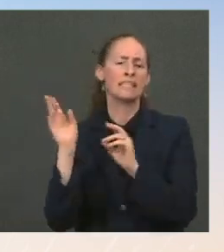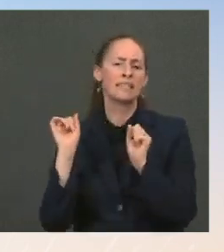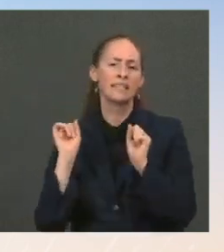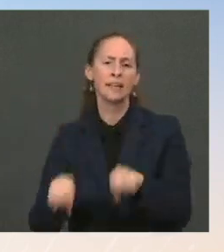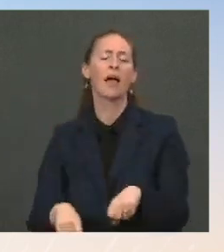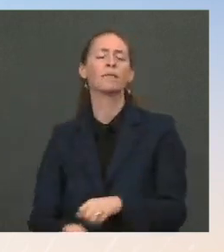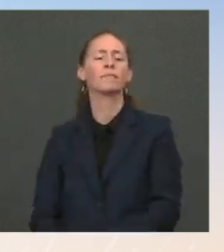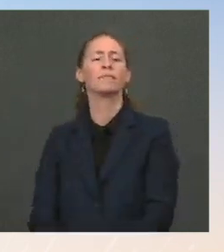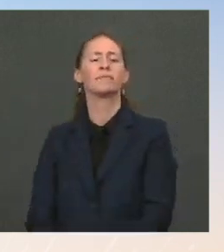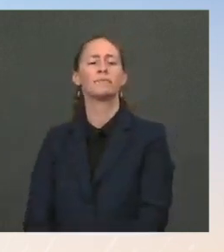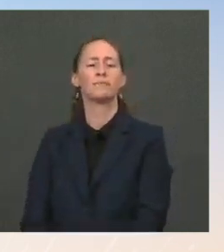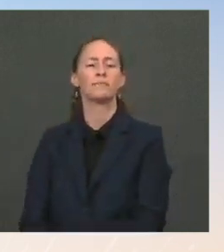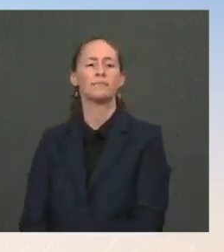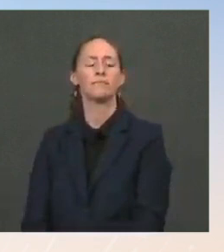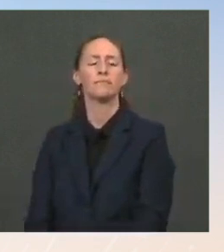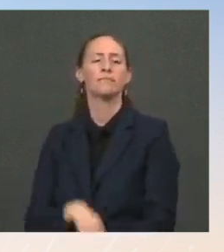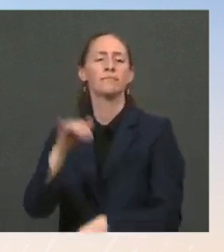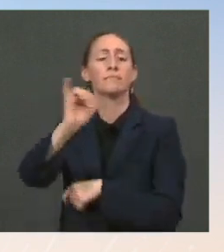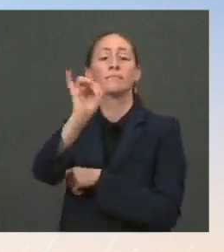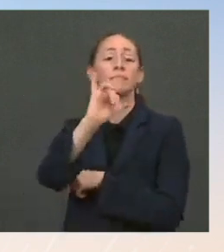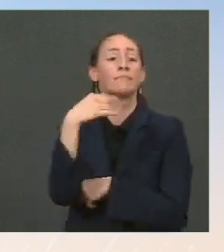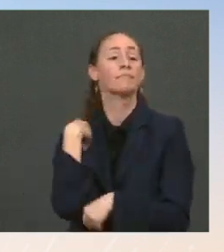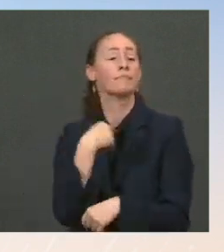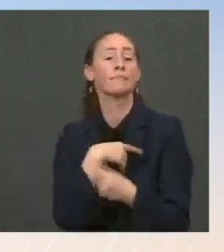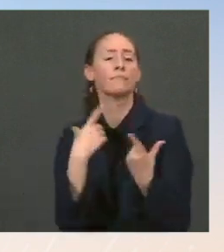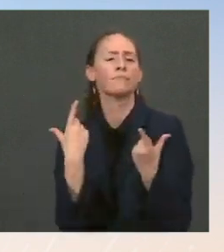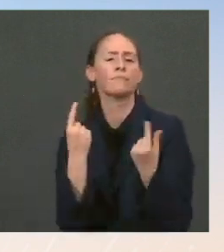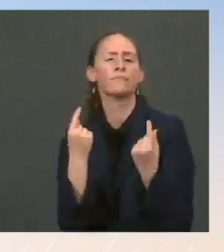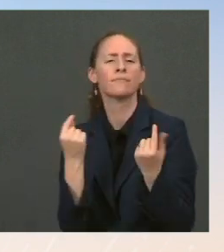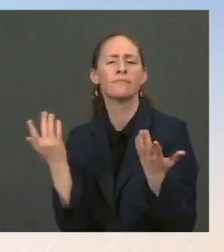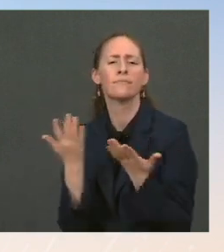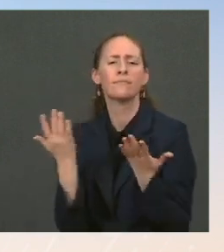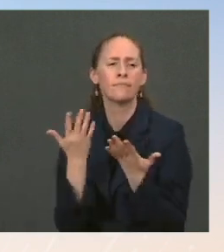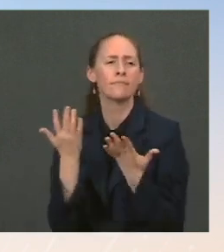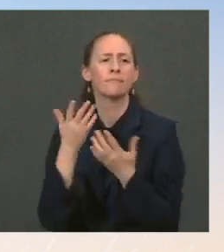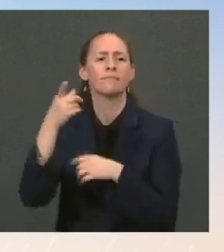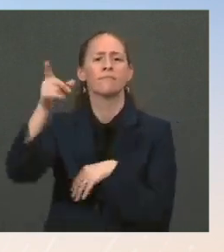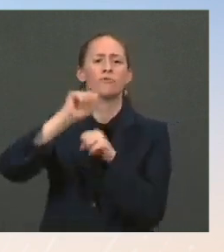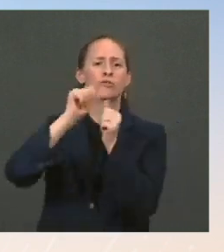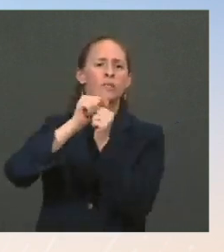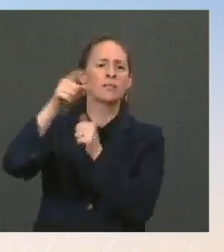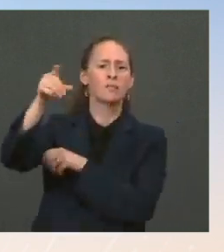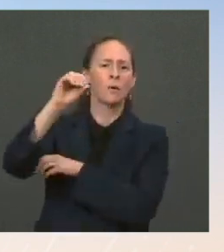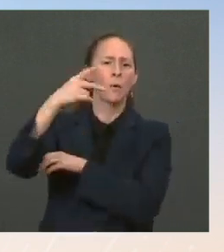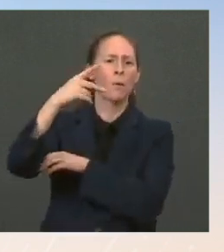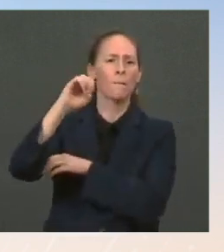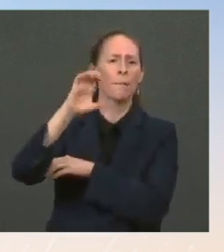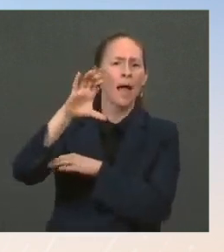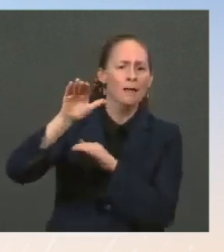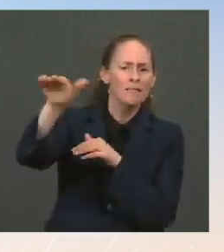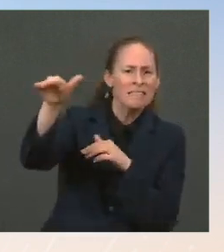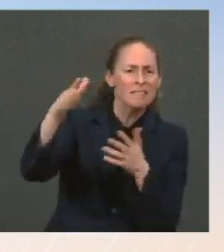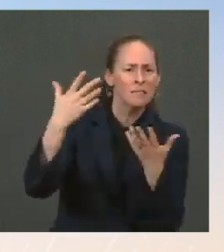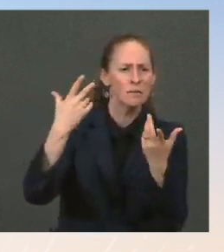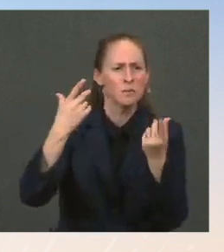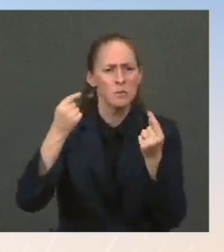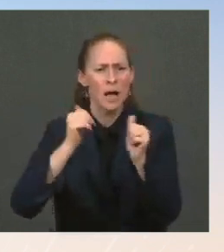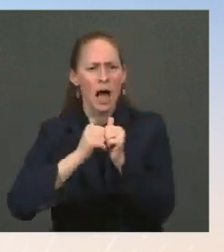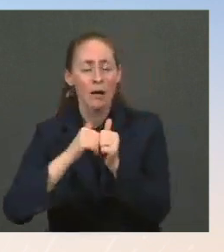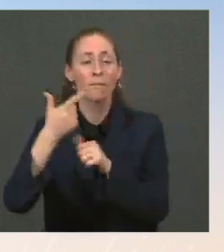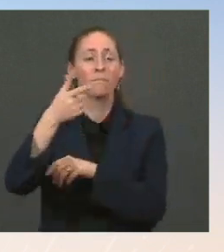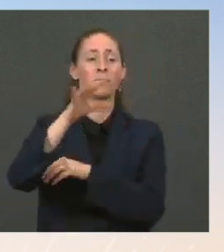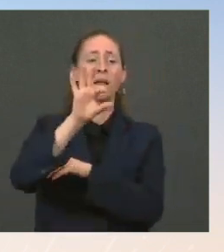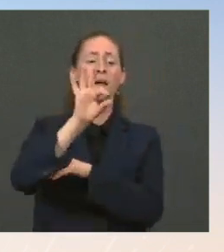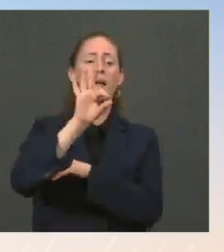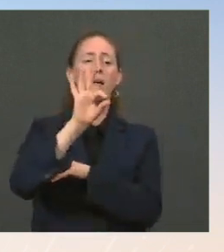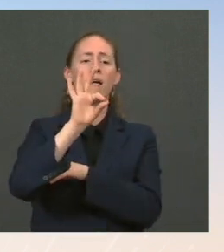steps, including engaging with members of OPEC. We've also taken steps to reach out to the FTC to ensure they are